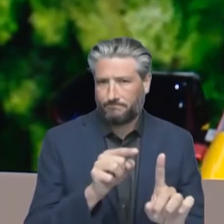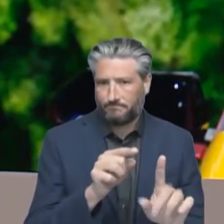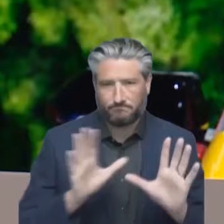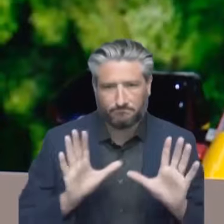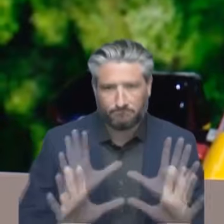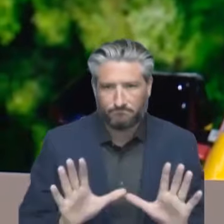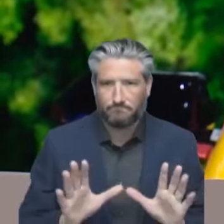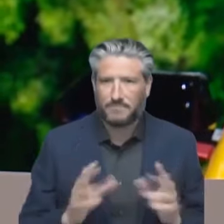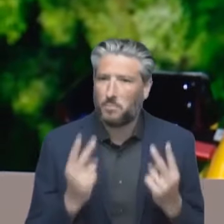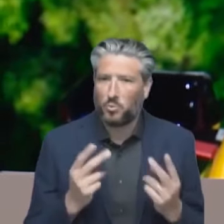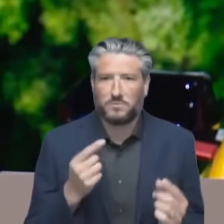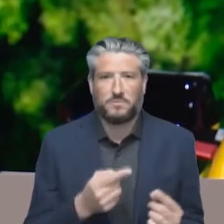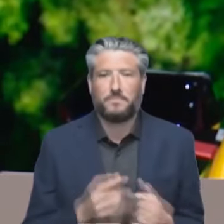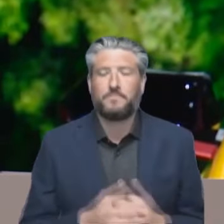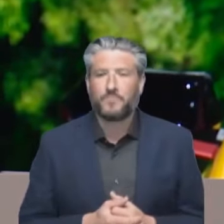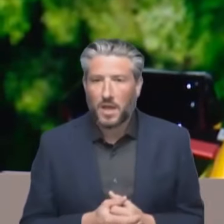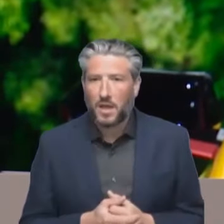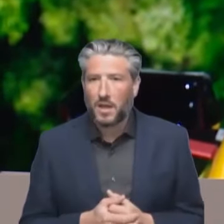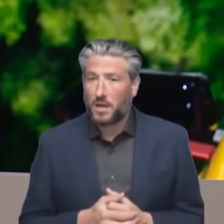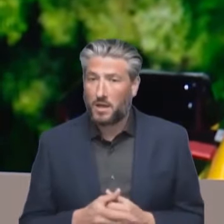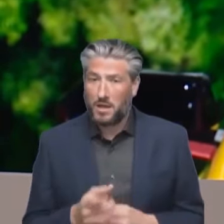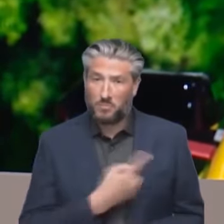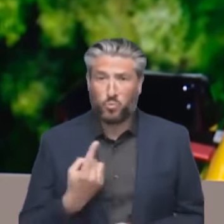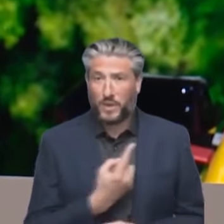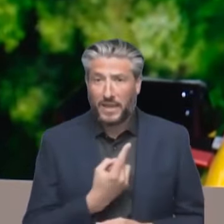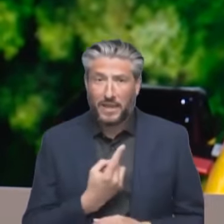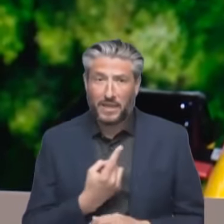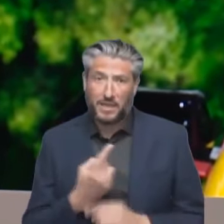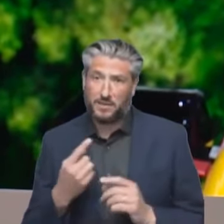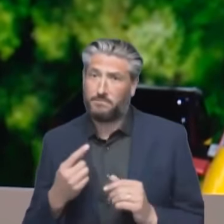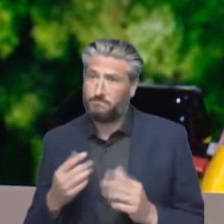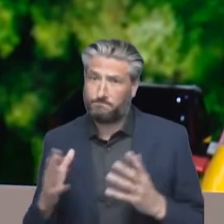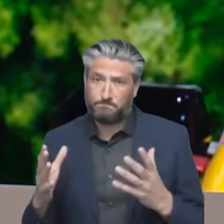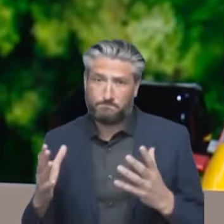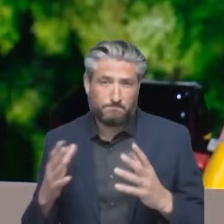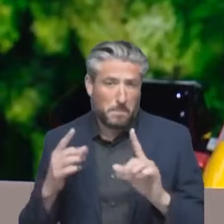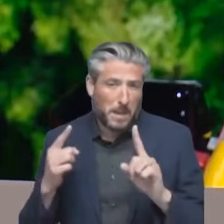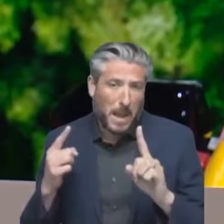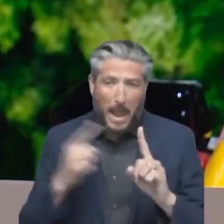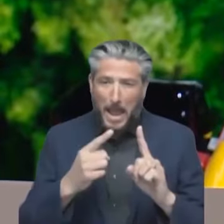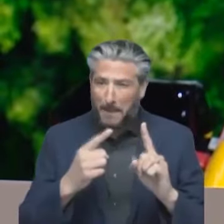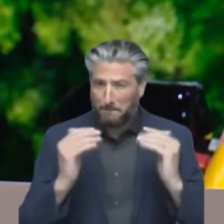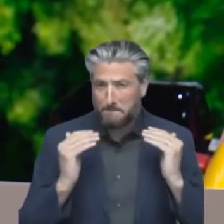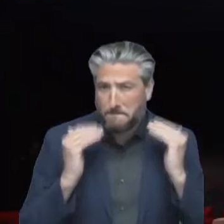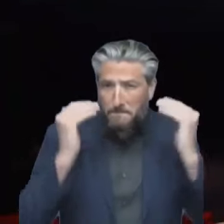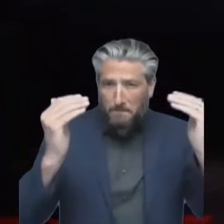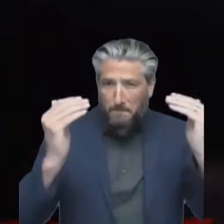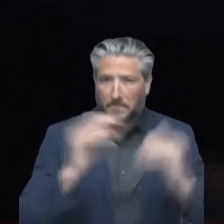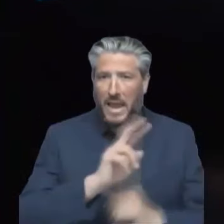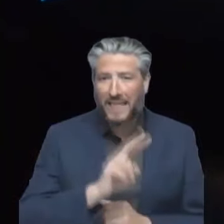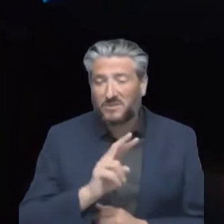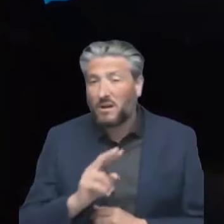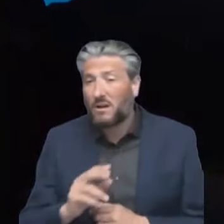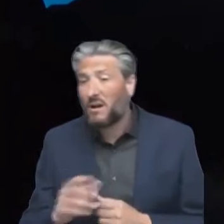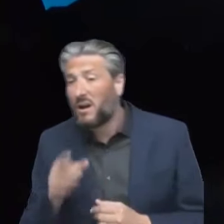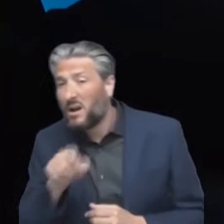at the highest electric inclusion compared to other brands, and we are organizing ourselves to do that. You can see